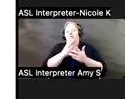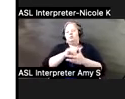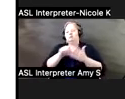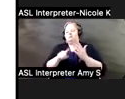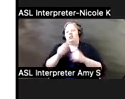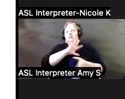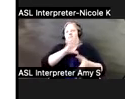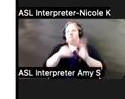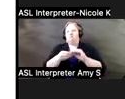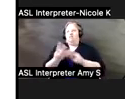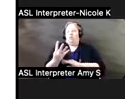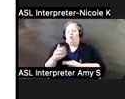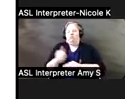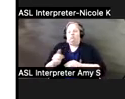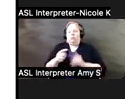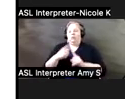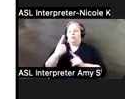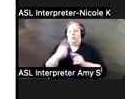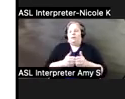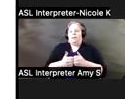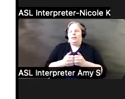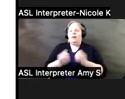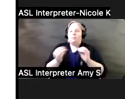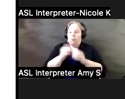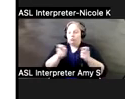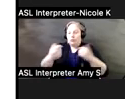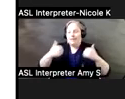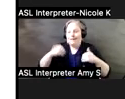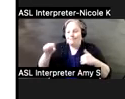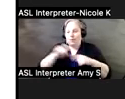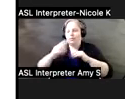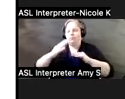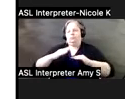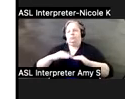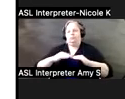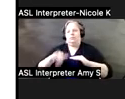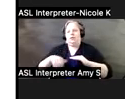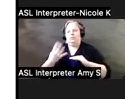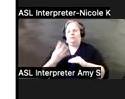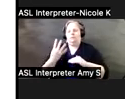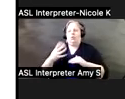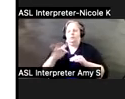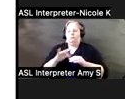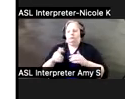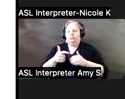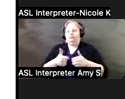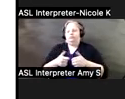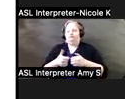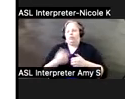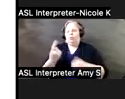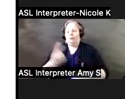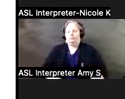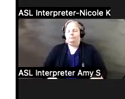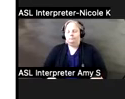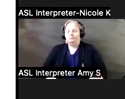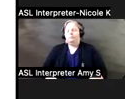four buttons to play and one joystick. There are more controls in the play, but that's the bare minimum that you need in order to actually effectively play the game. You can